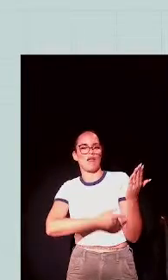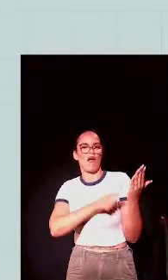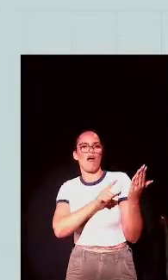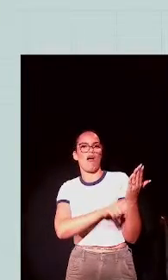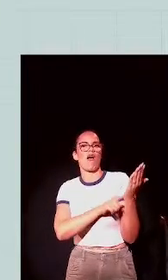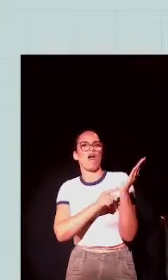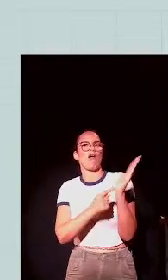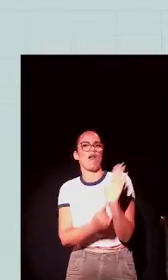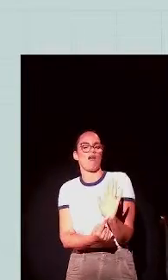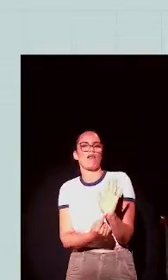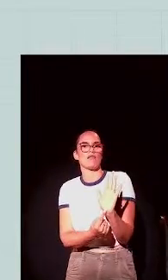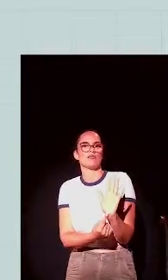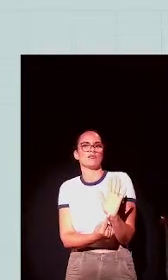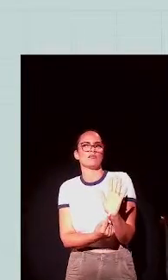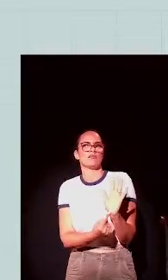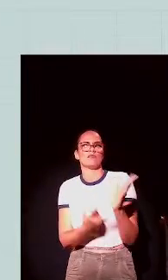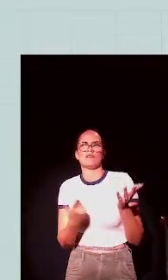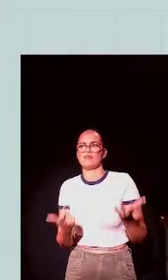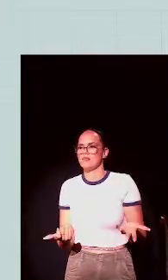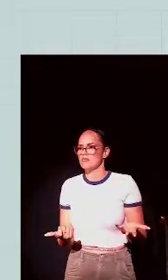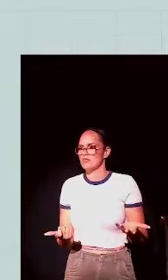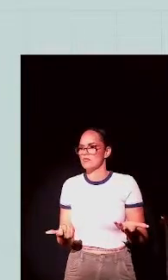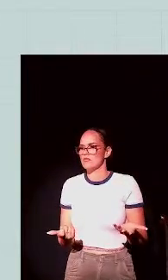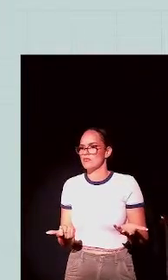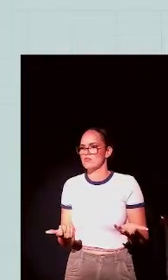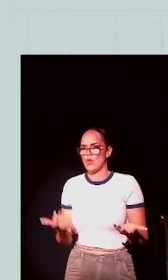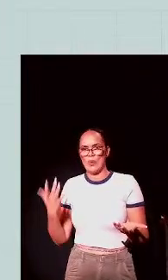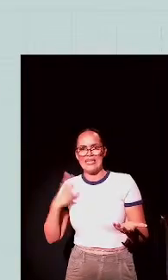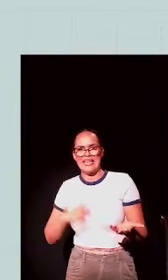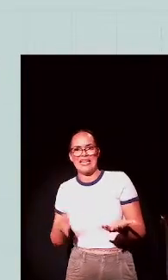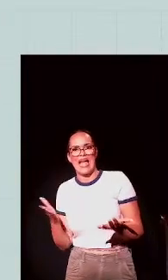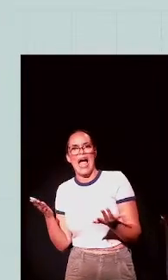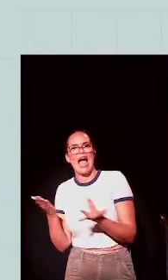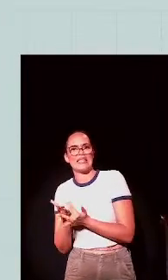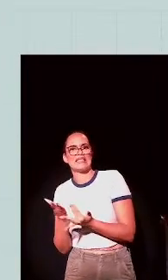get some kind of disability,